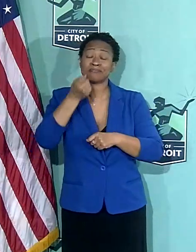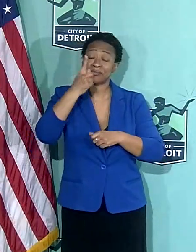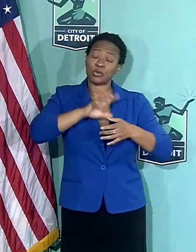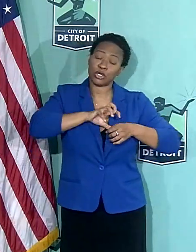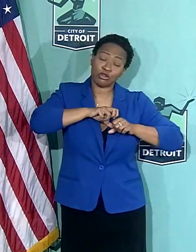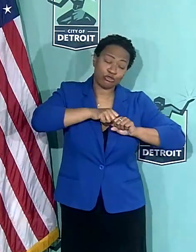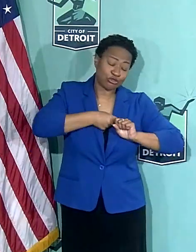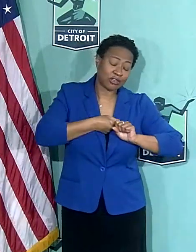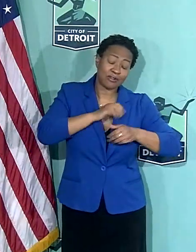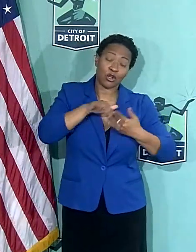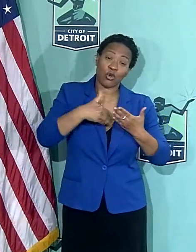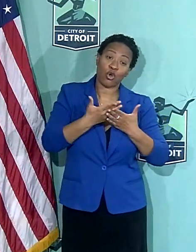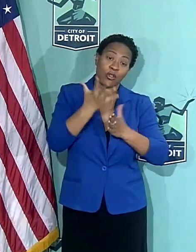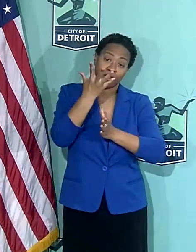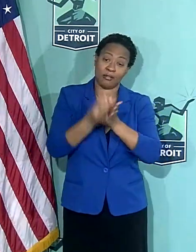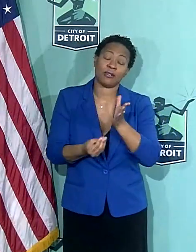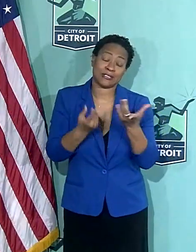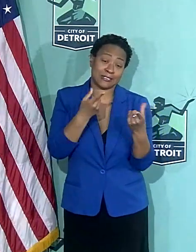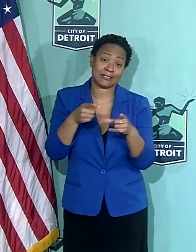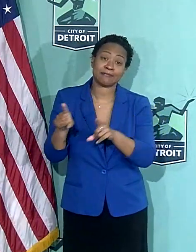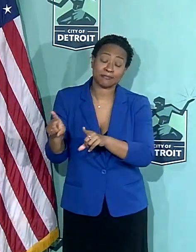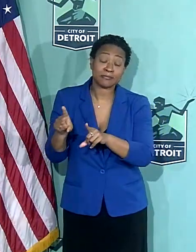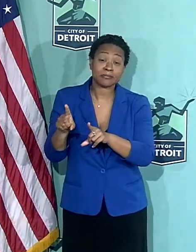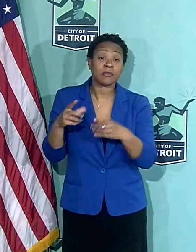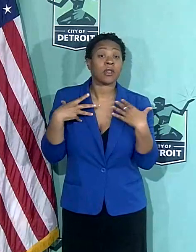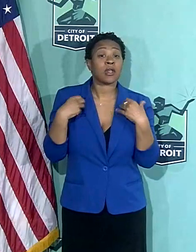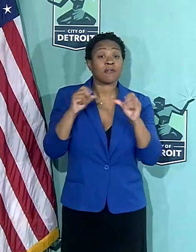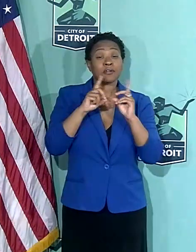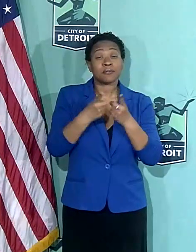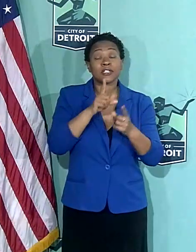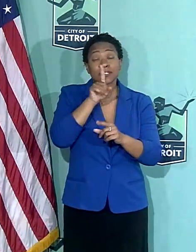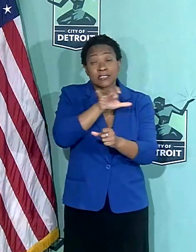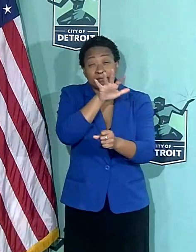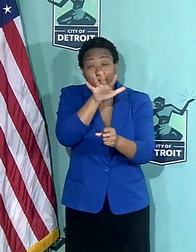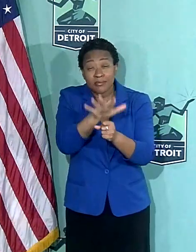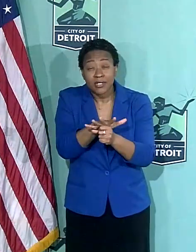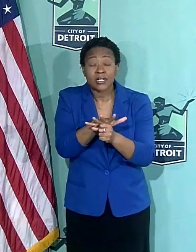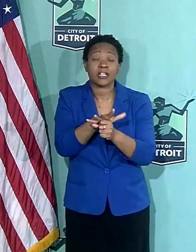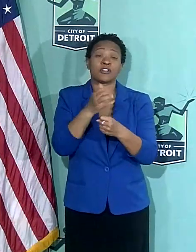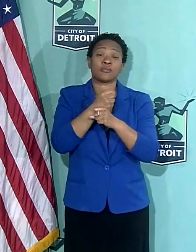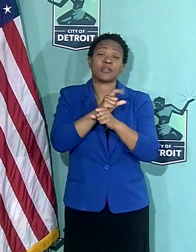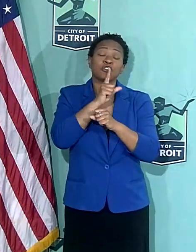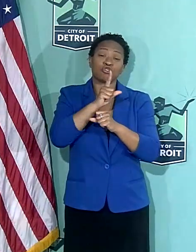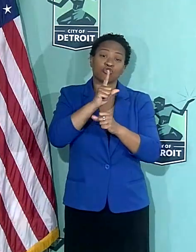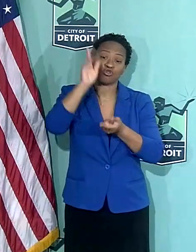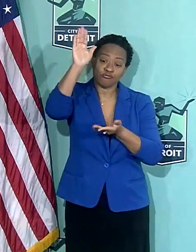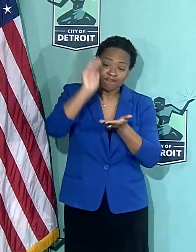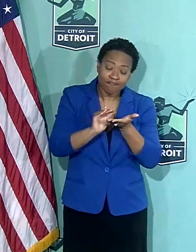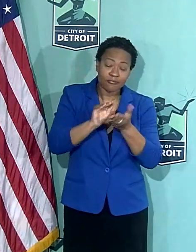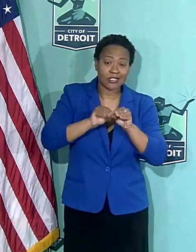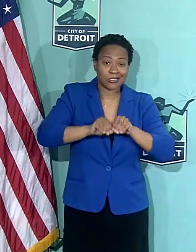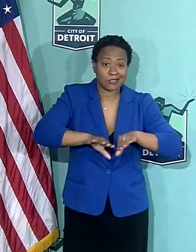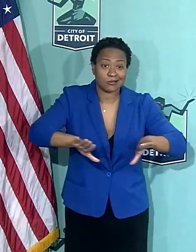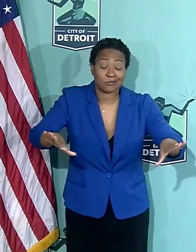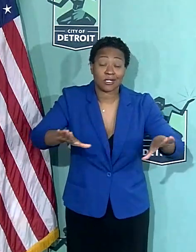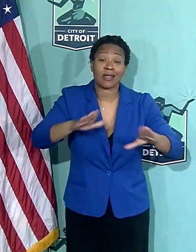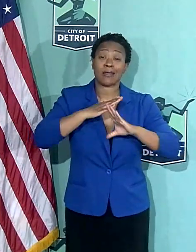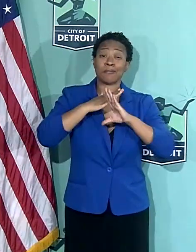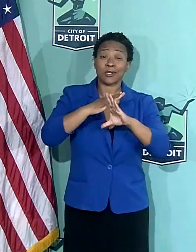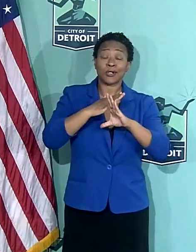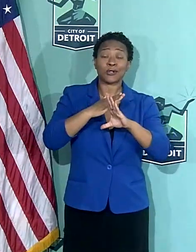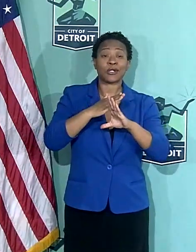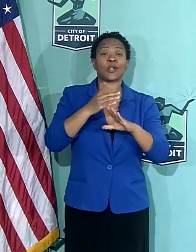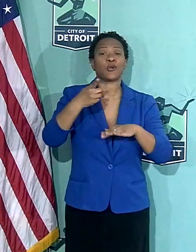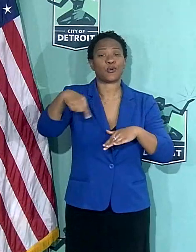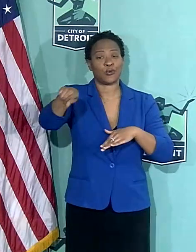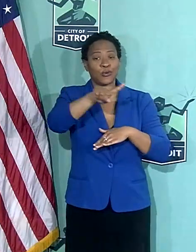losses. The health department remains committed to mitigating the spread and also towards protecting the health and well-being of